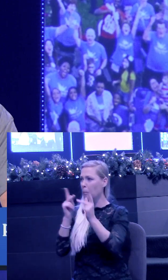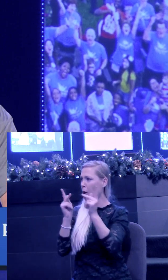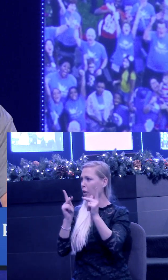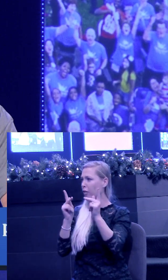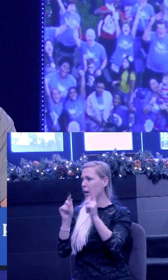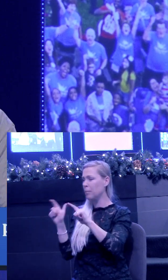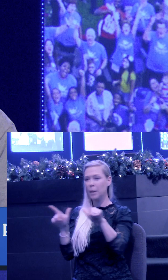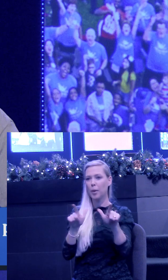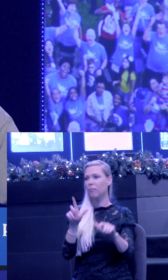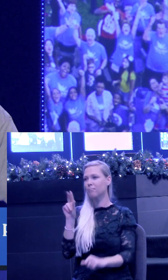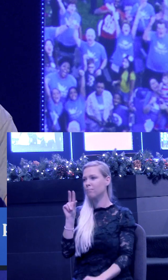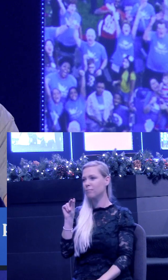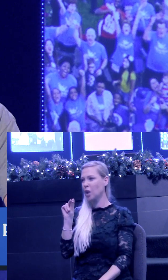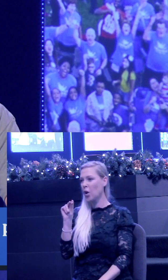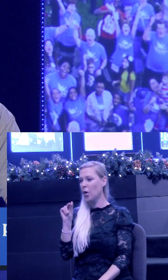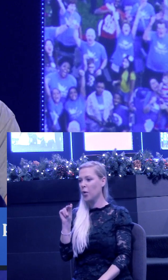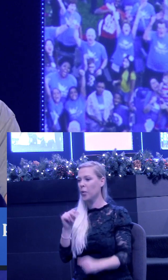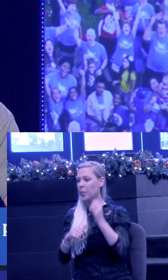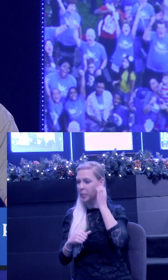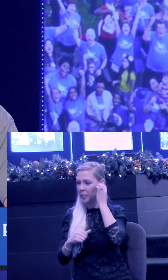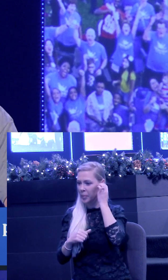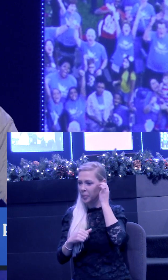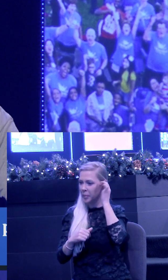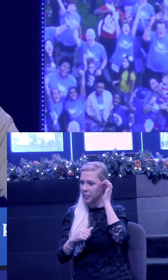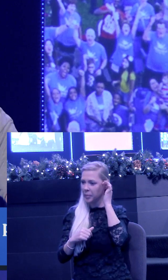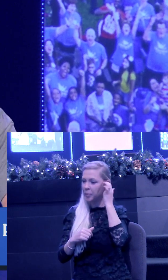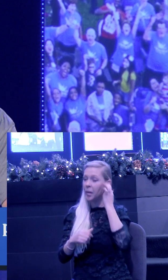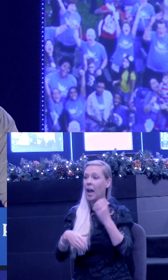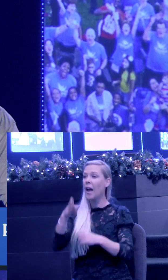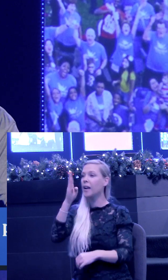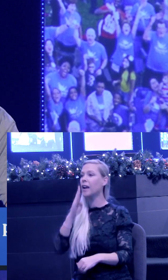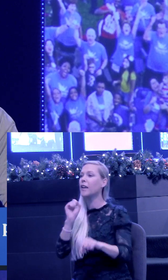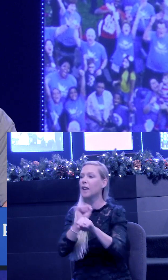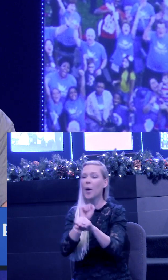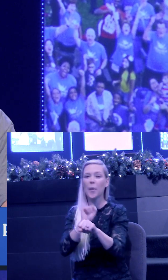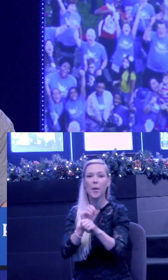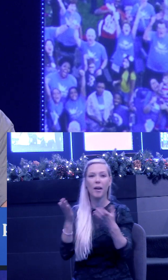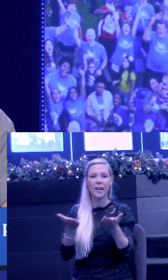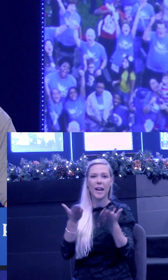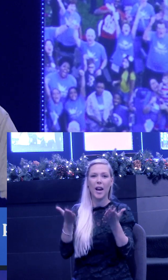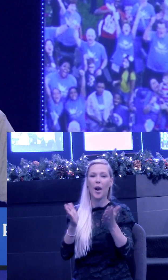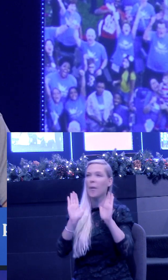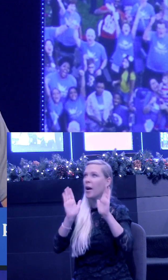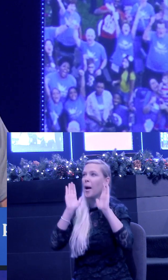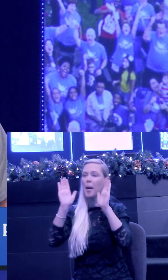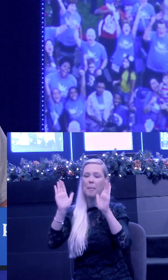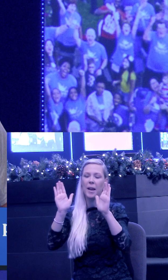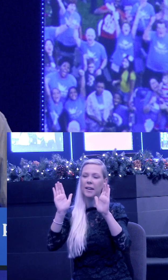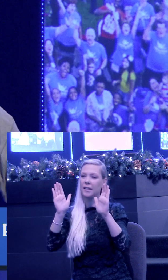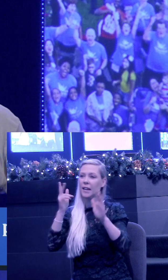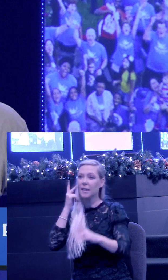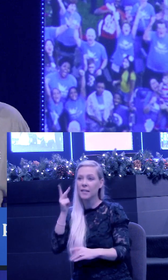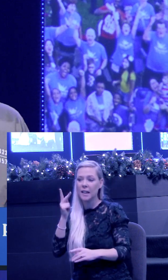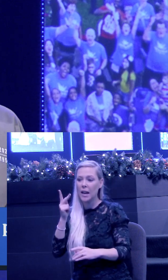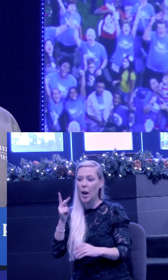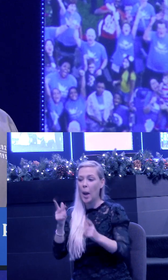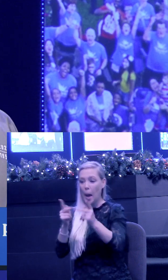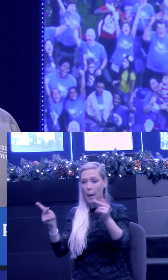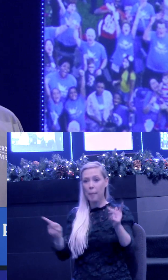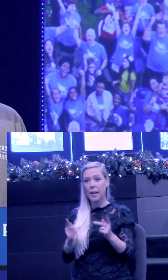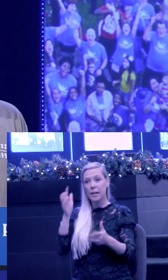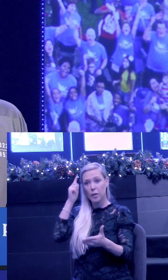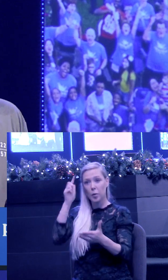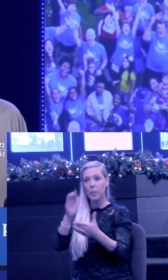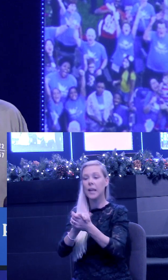anything's possible. Why? Because God is at work here, and we're seeing him work, and it's been amazing for us to be a part of this. So community is a place to believe, a place